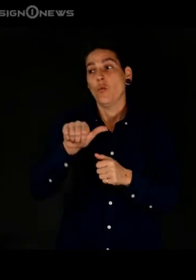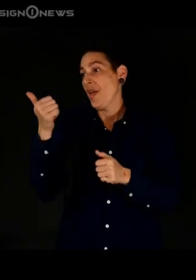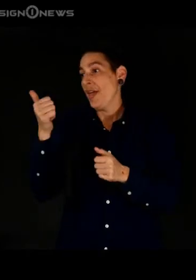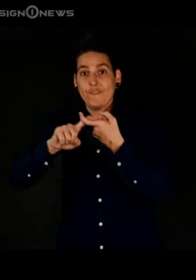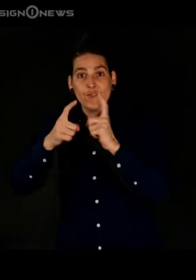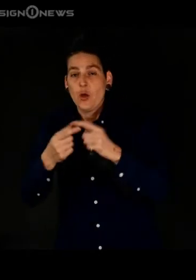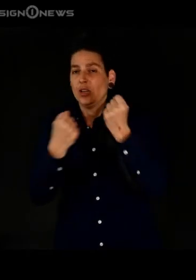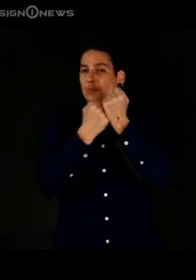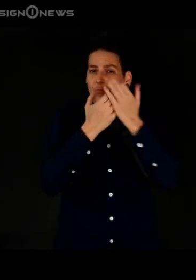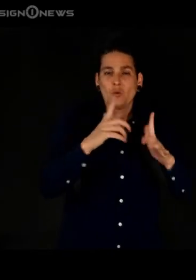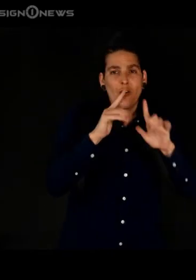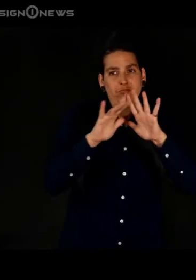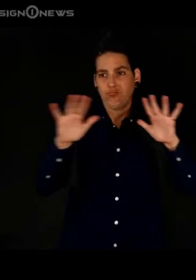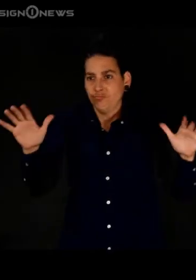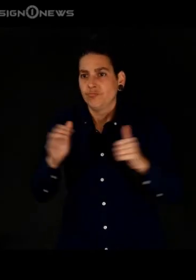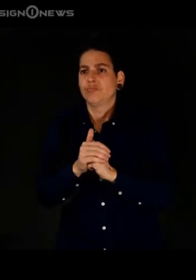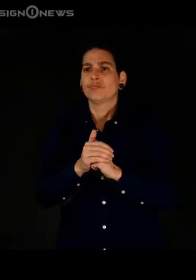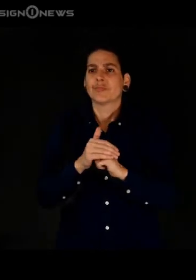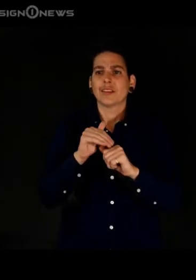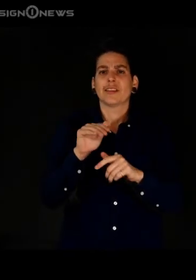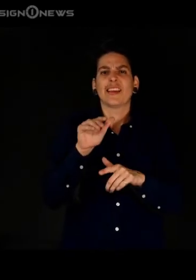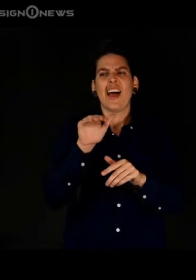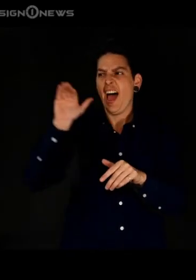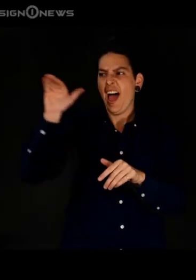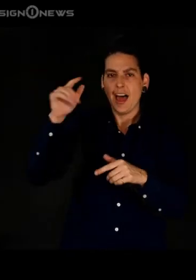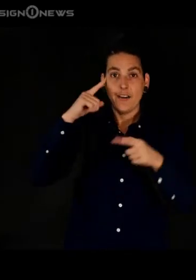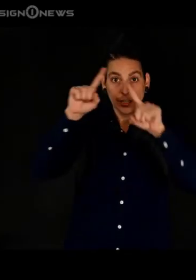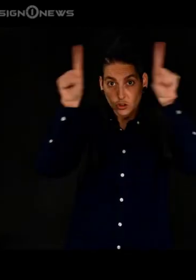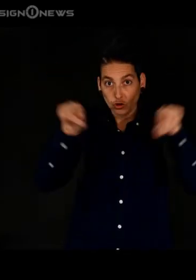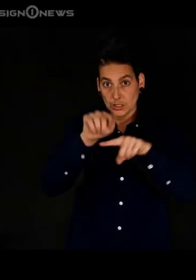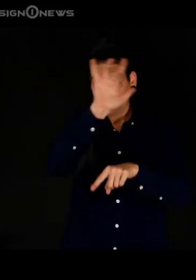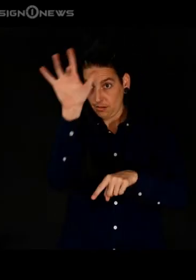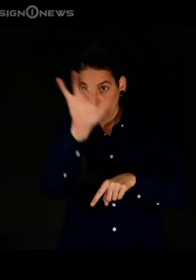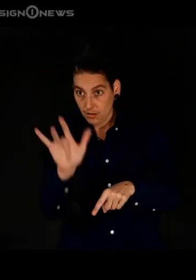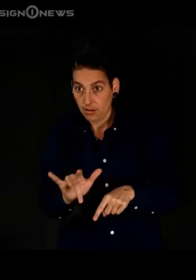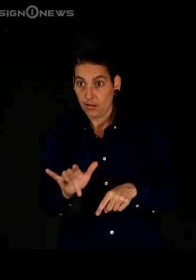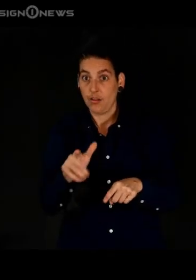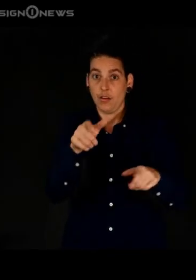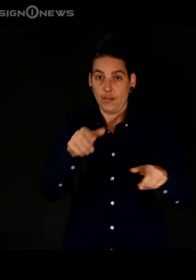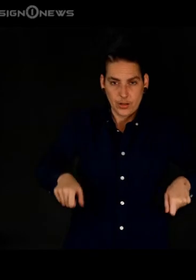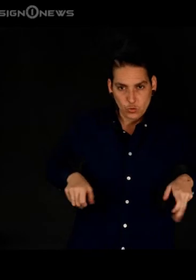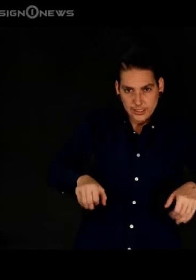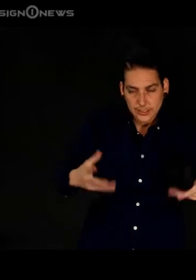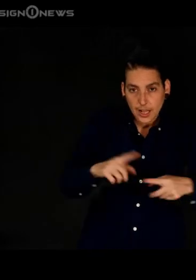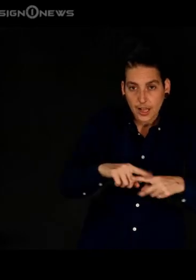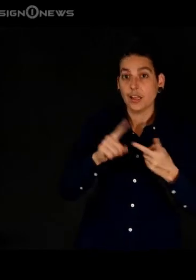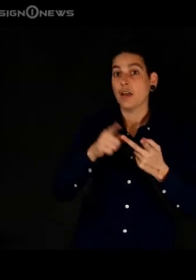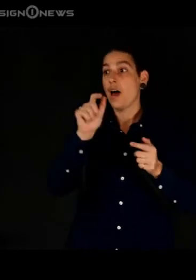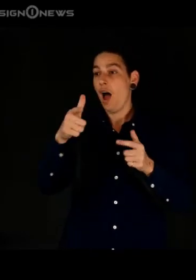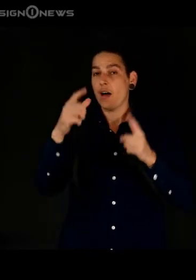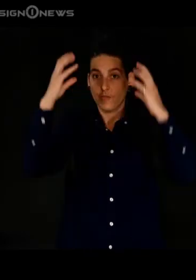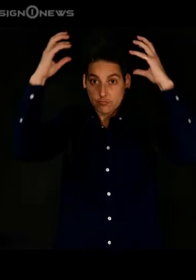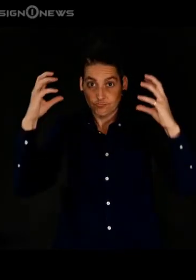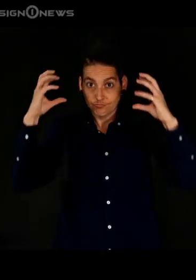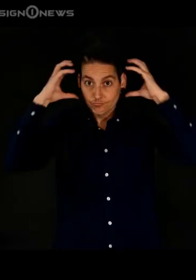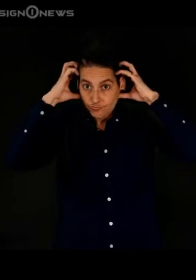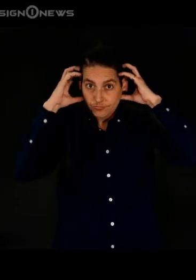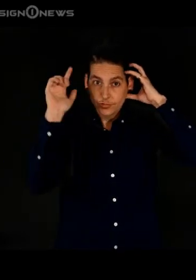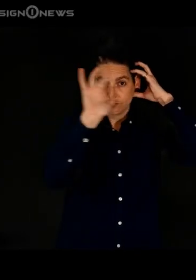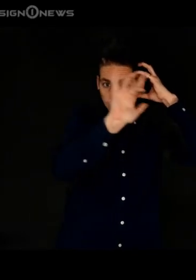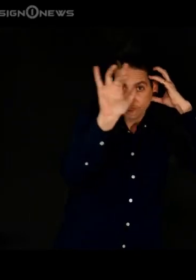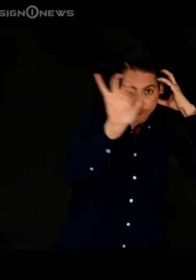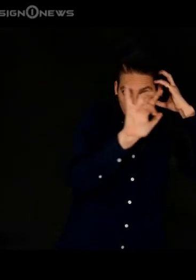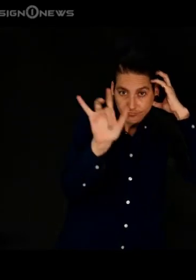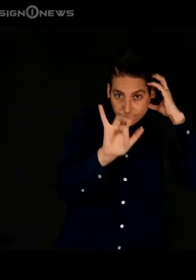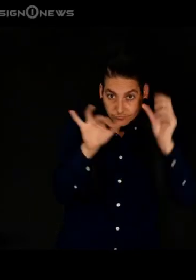supporters. Ask to use a touchscreen voting machine from your wheelchair or a chair. Use an audio ballot with